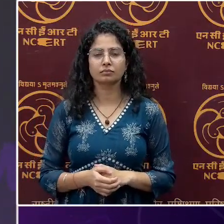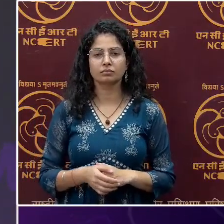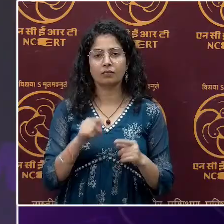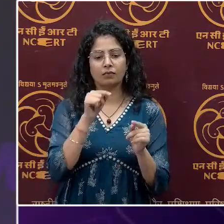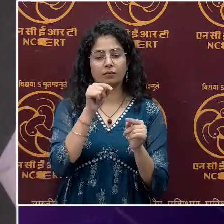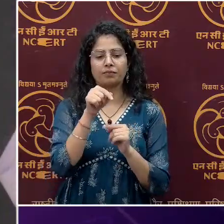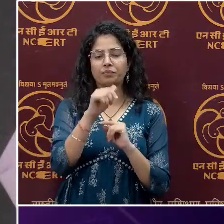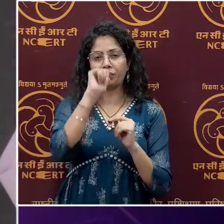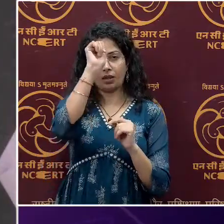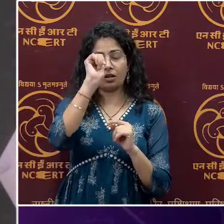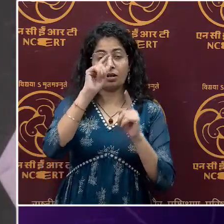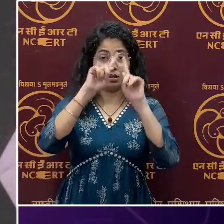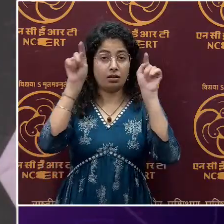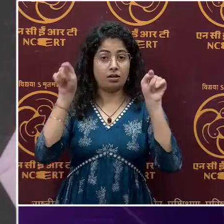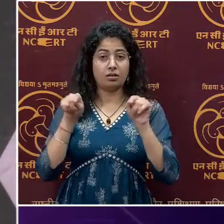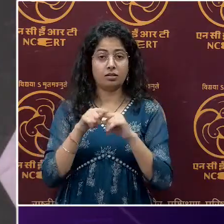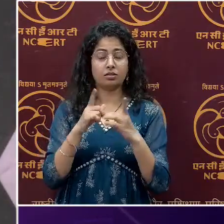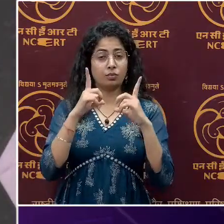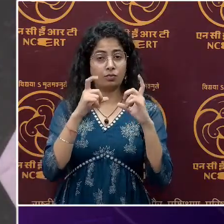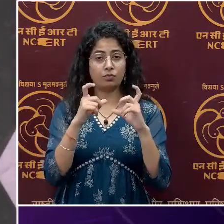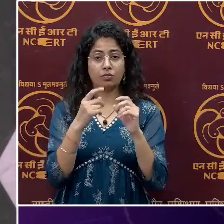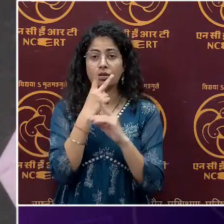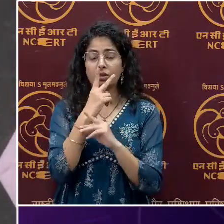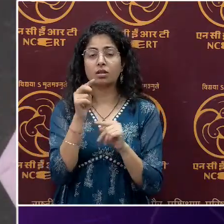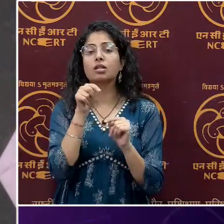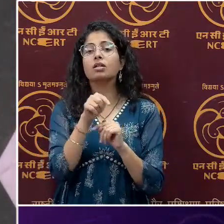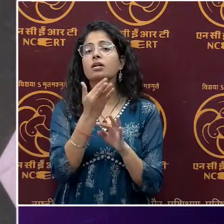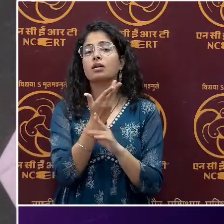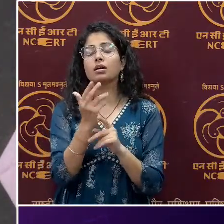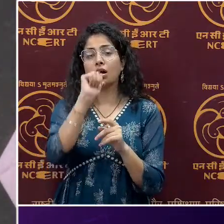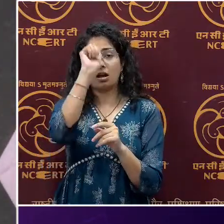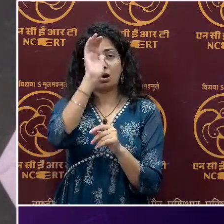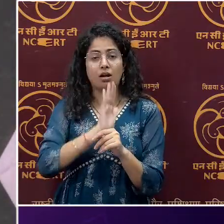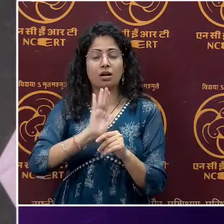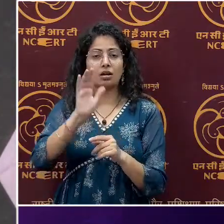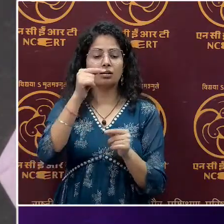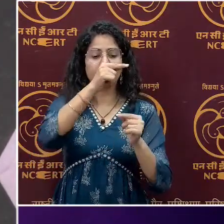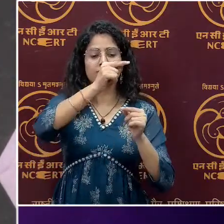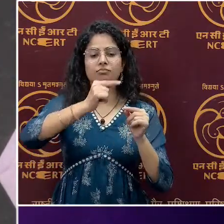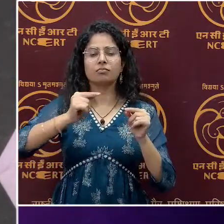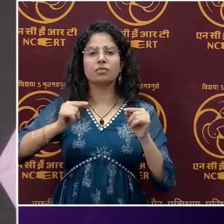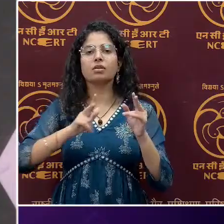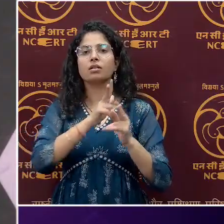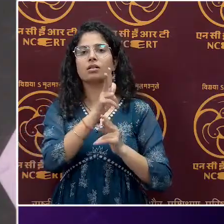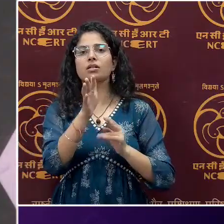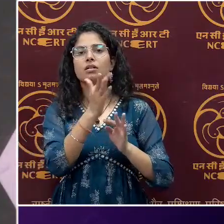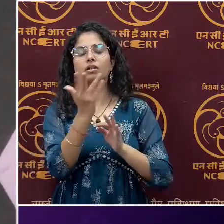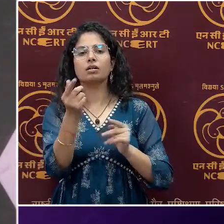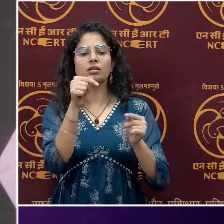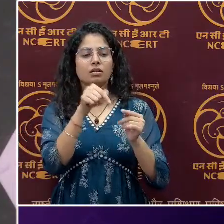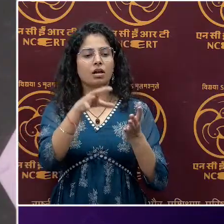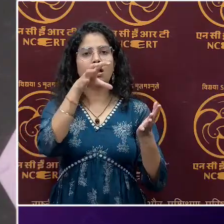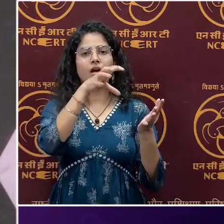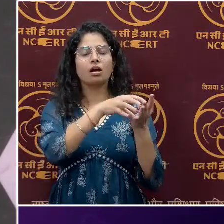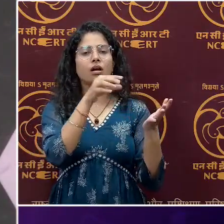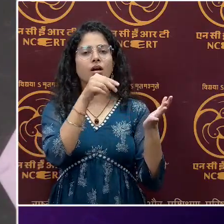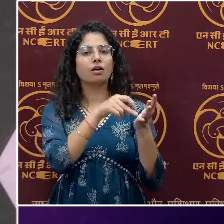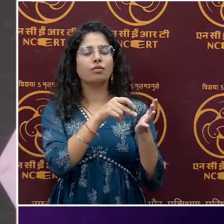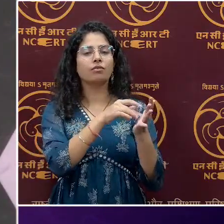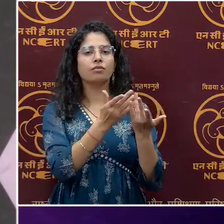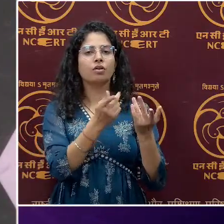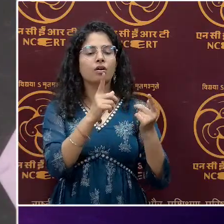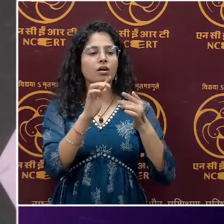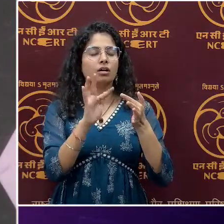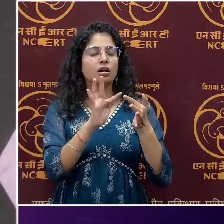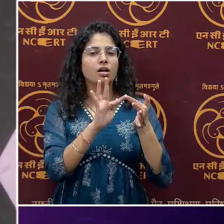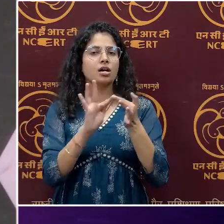India, which is having like this line is telling us that this area is of East India Company, this